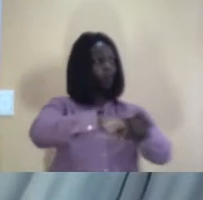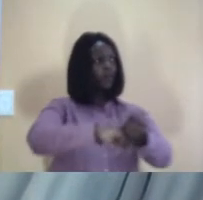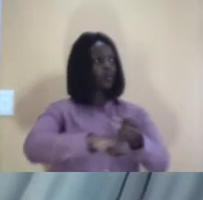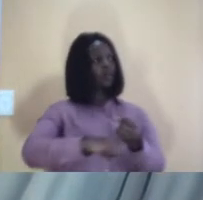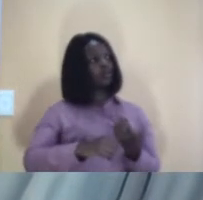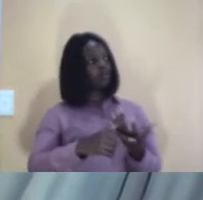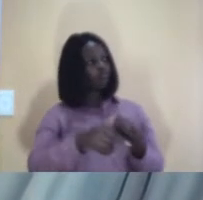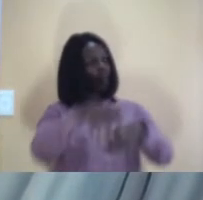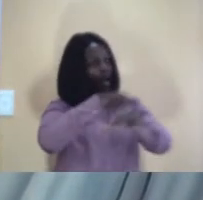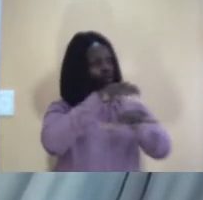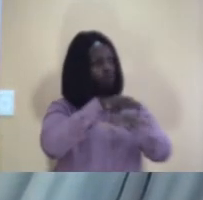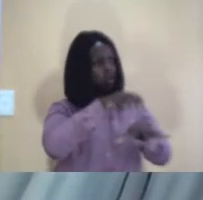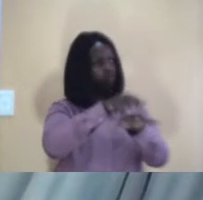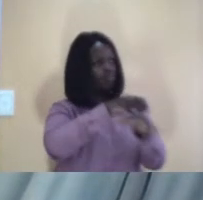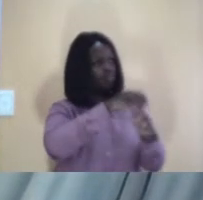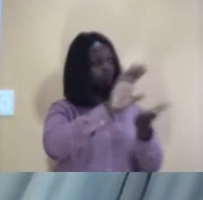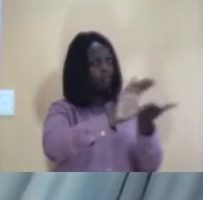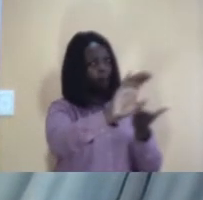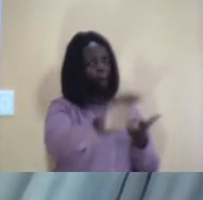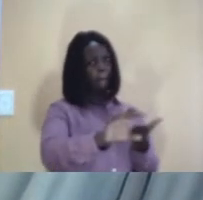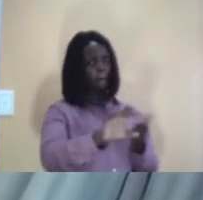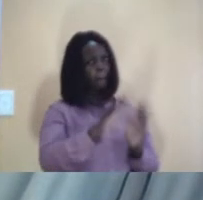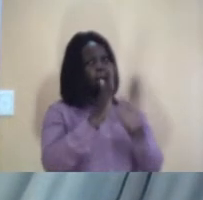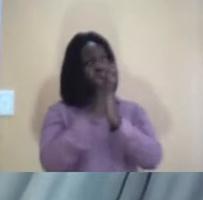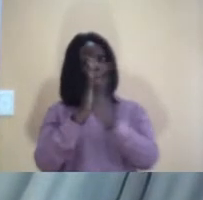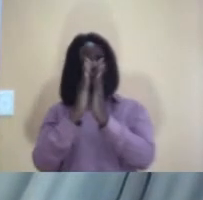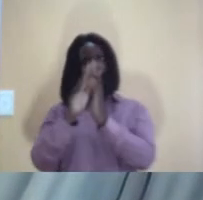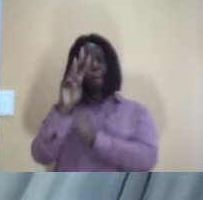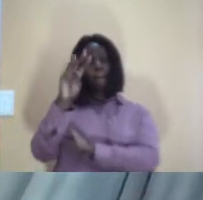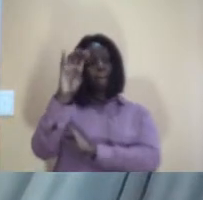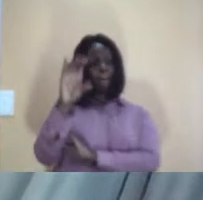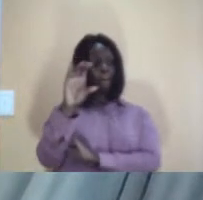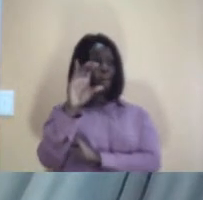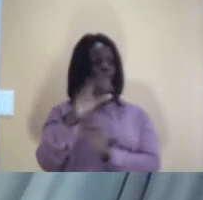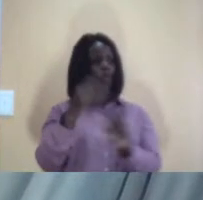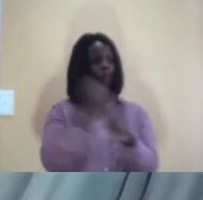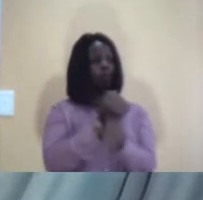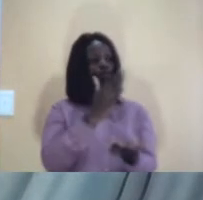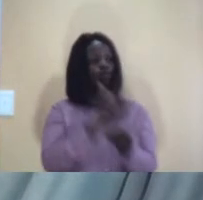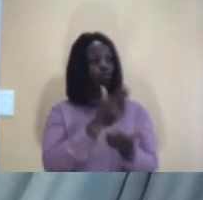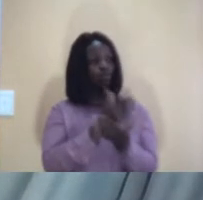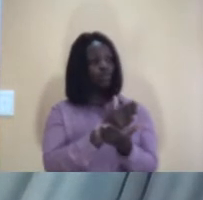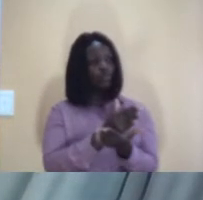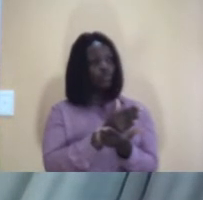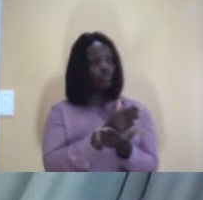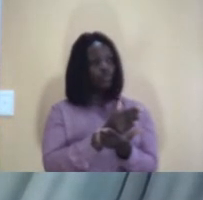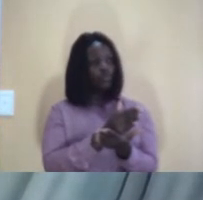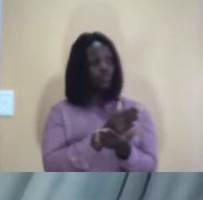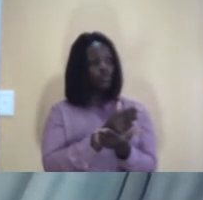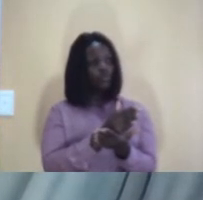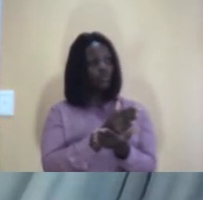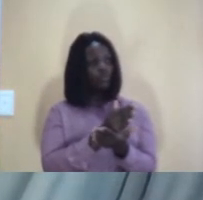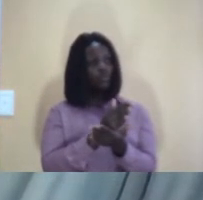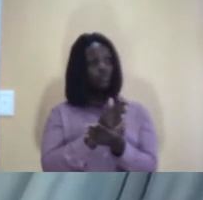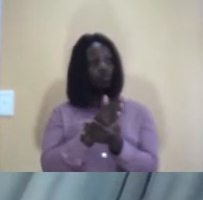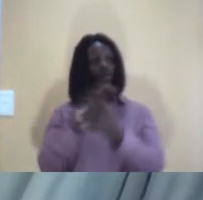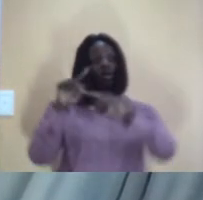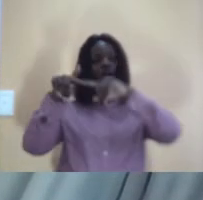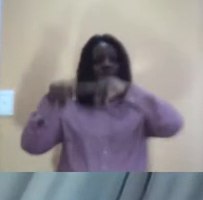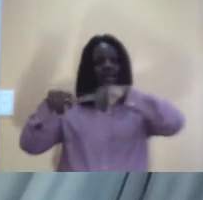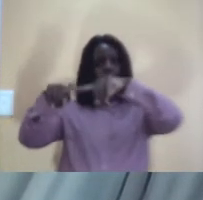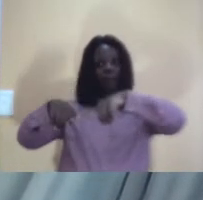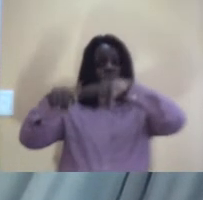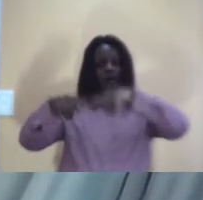grant. We call upon the MEC to ensure that the tendency by this department